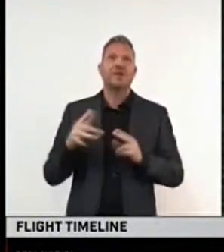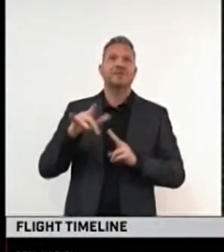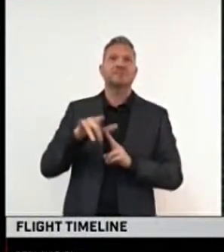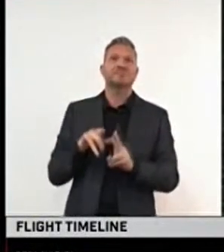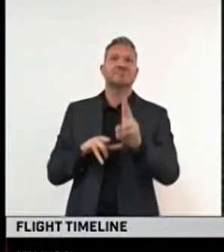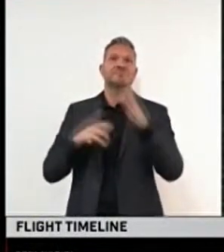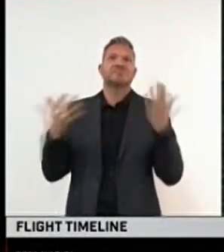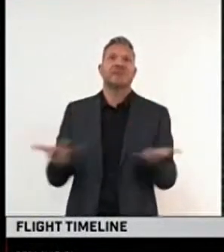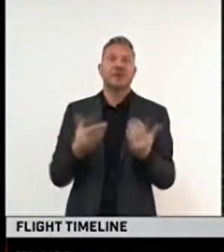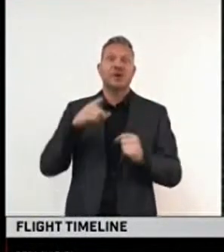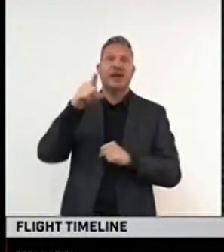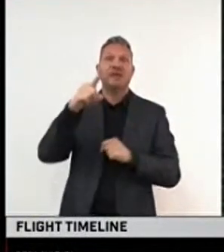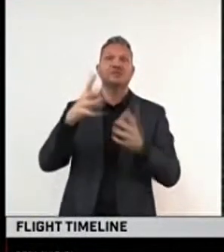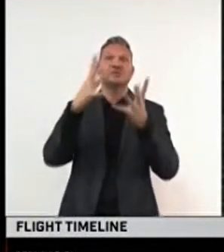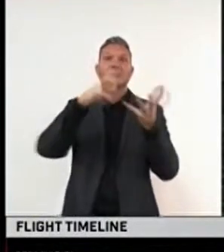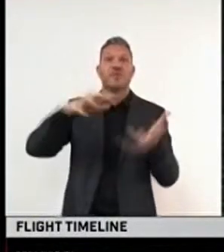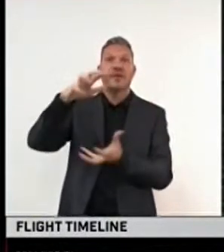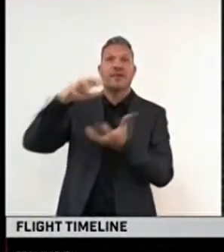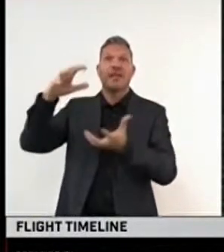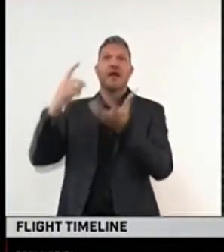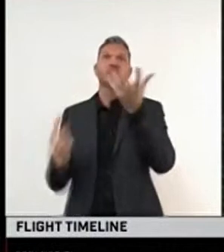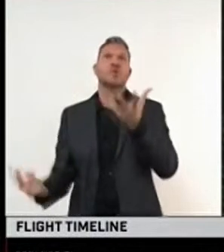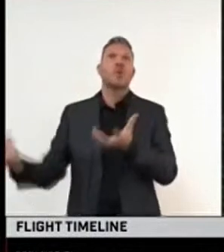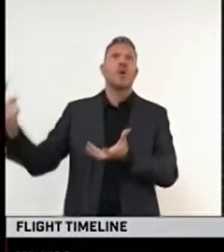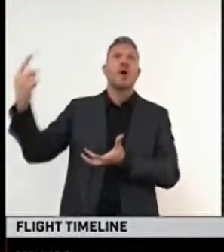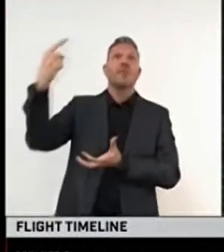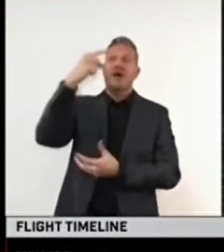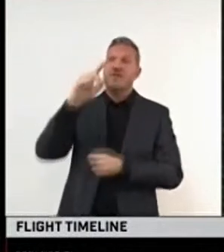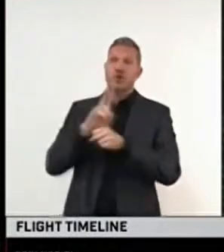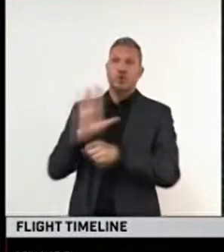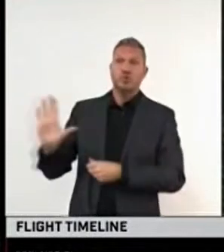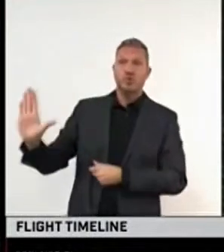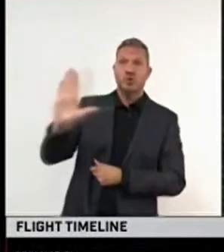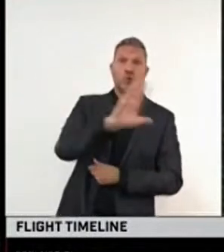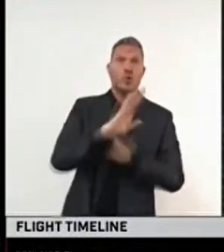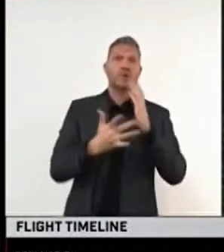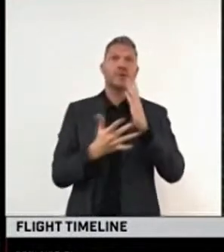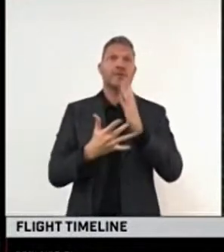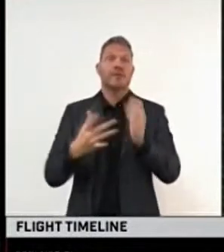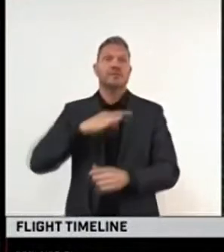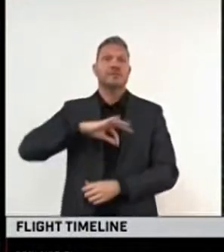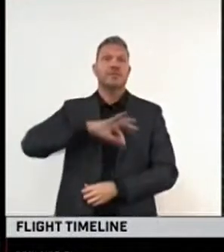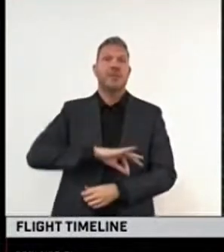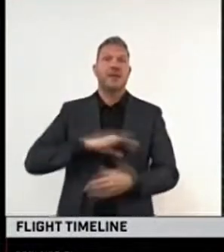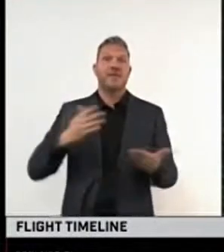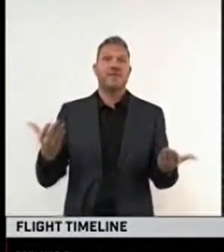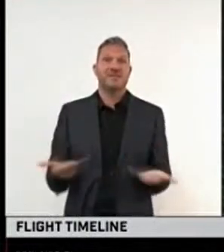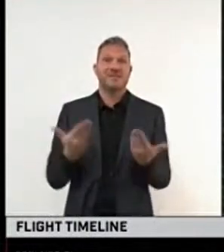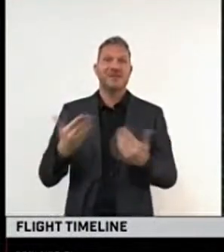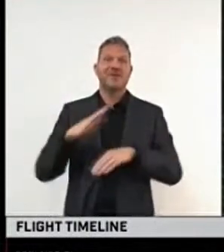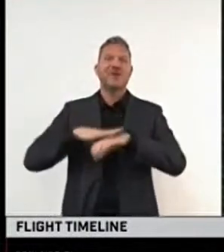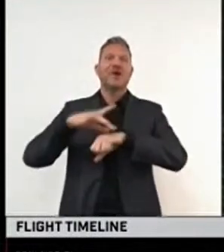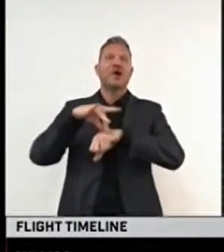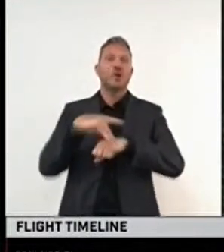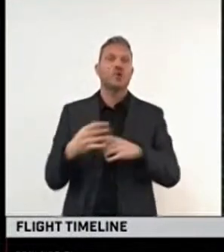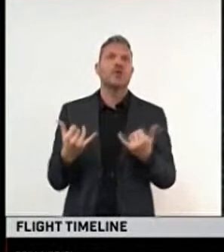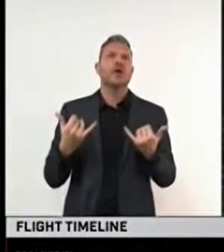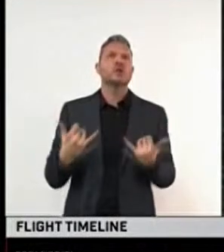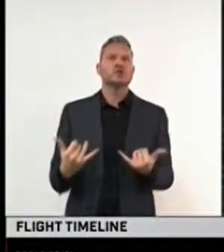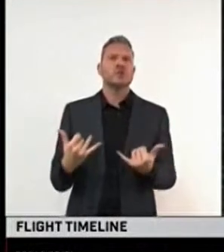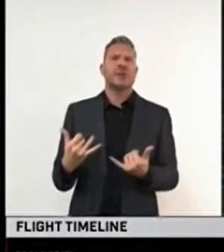above the clouds to use your technologies for the benefit of all of us back here on Earth. Now, let's hear more about the